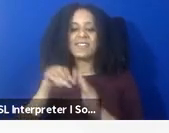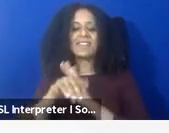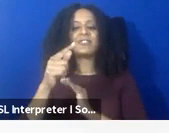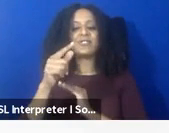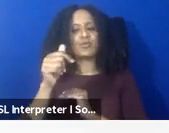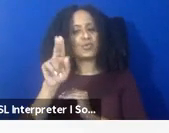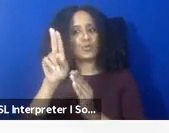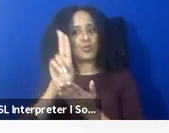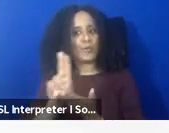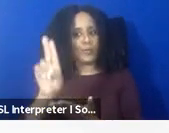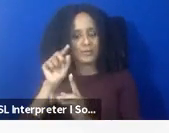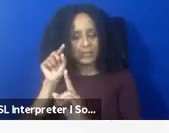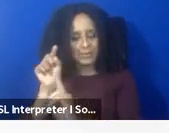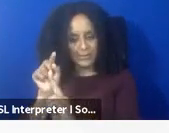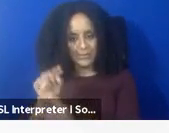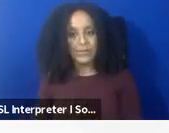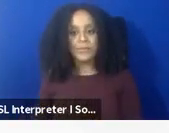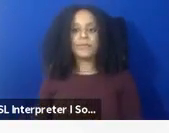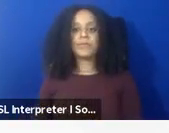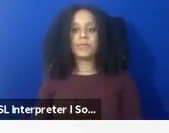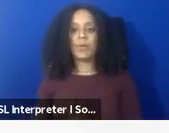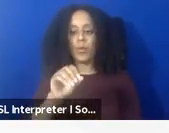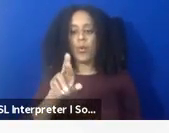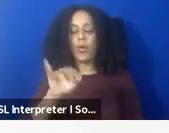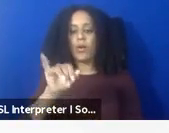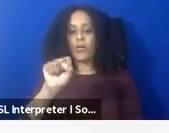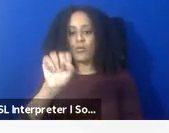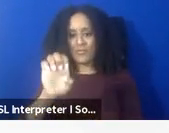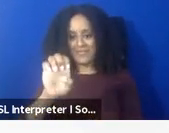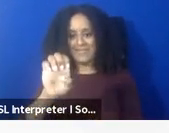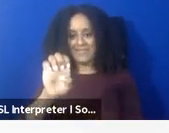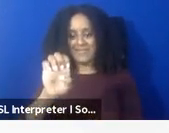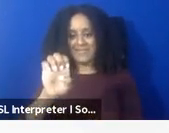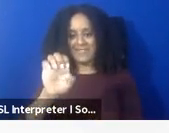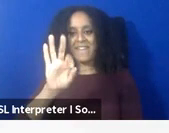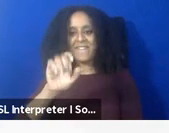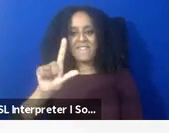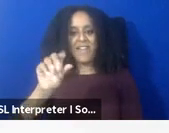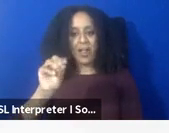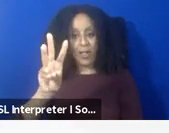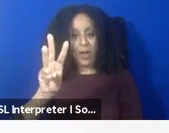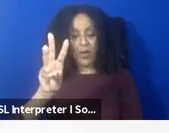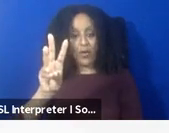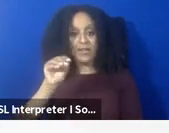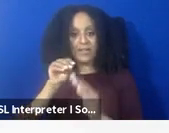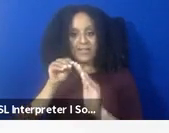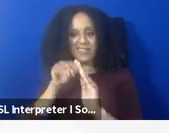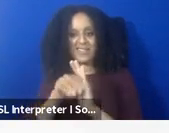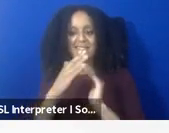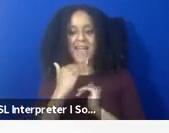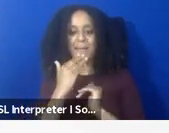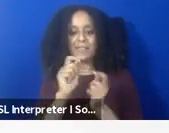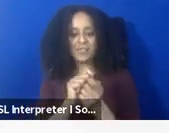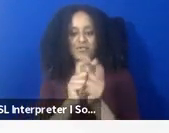University. She is an ORISE, O-R-I-S-E, fellow in the Division of Diabetes